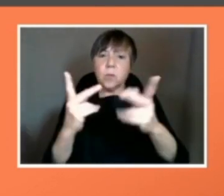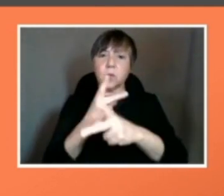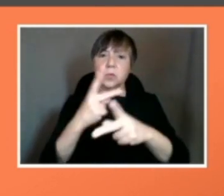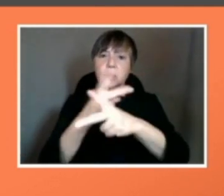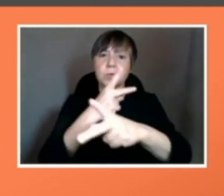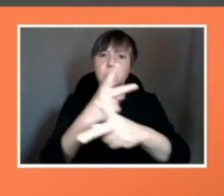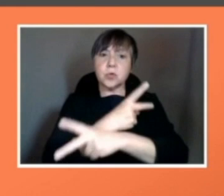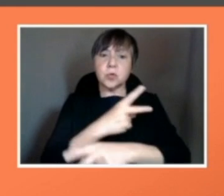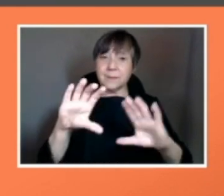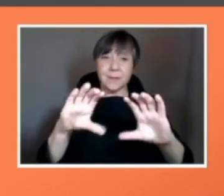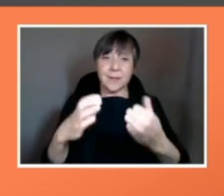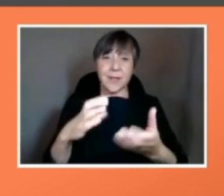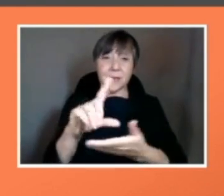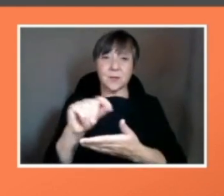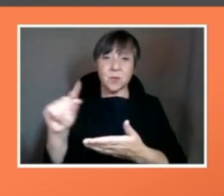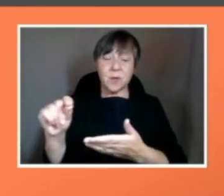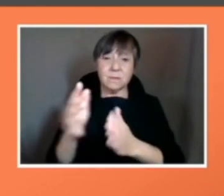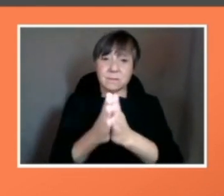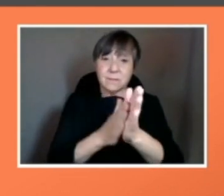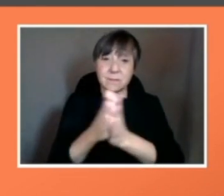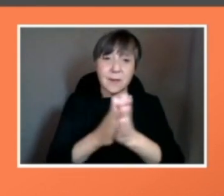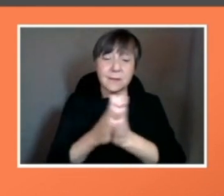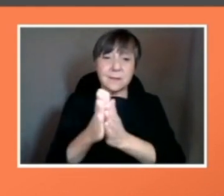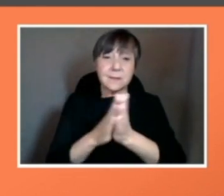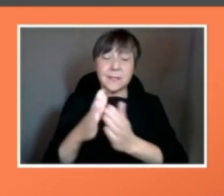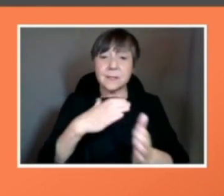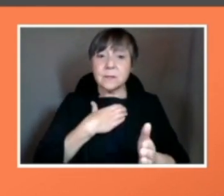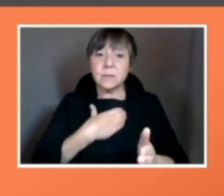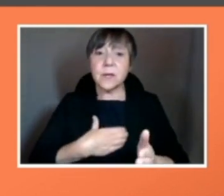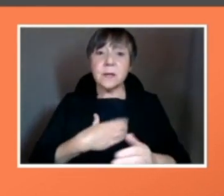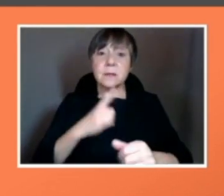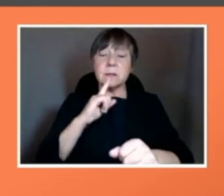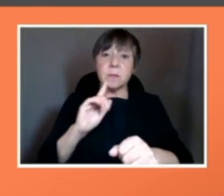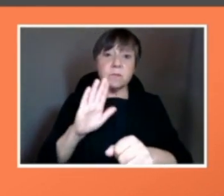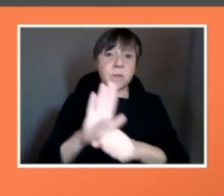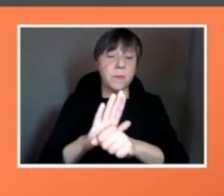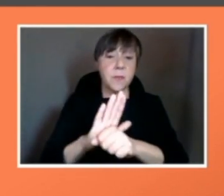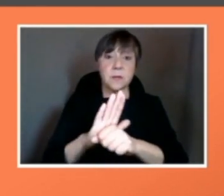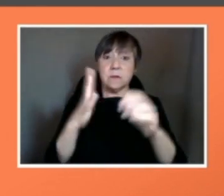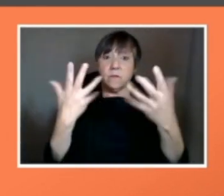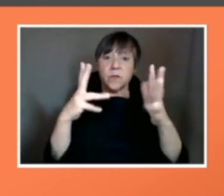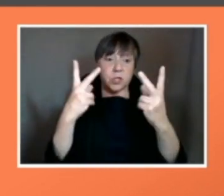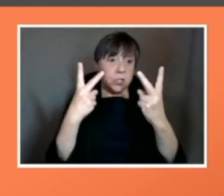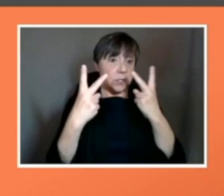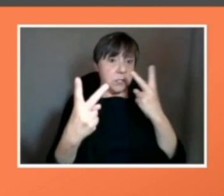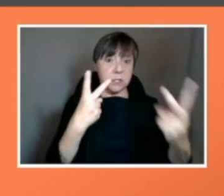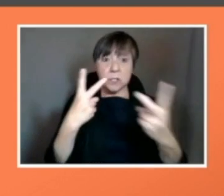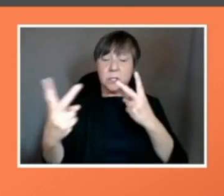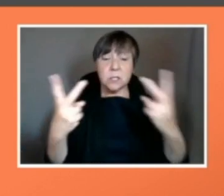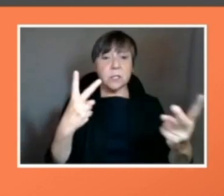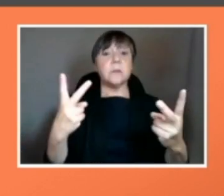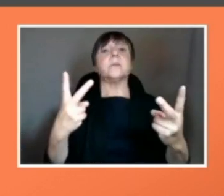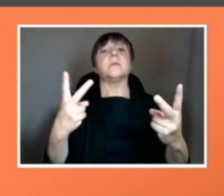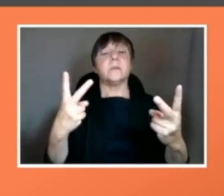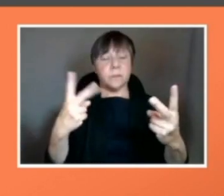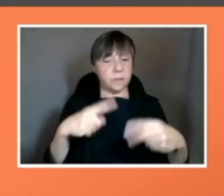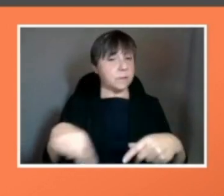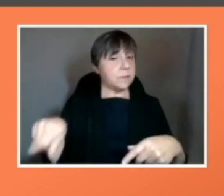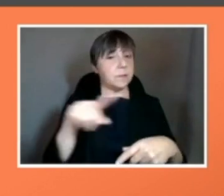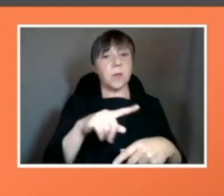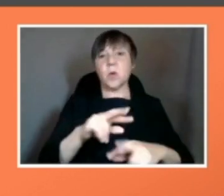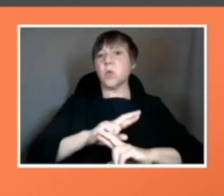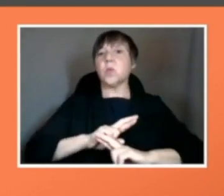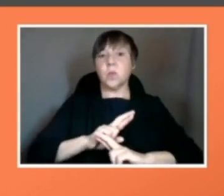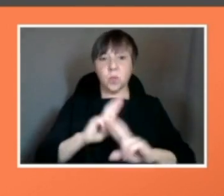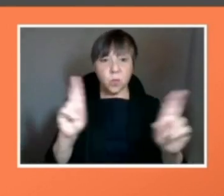the last few months. Given the passion and commitment this class has already shown for service to others,